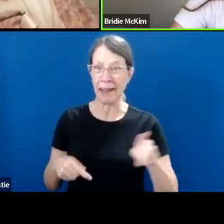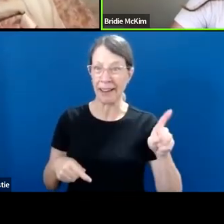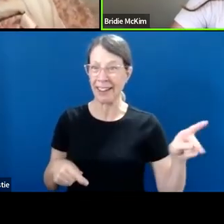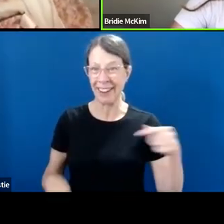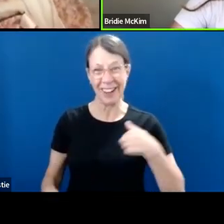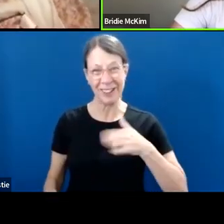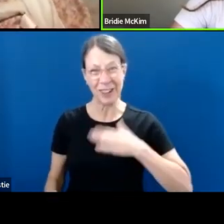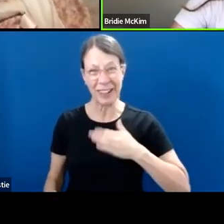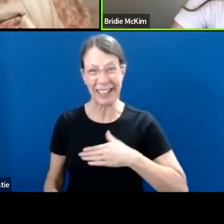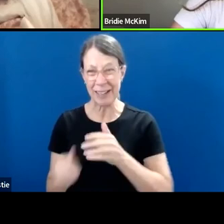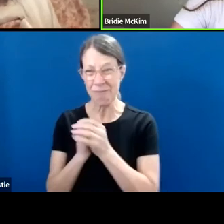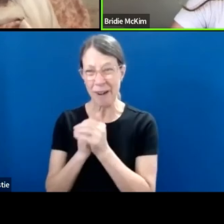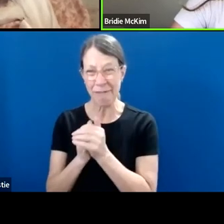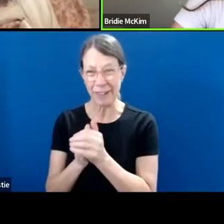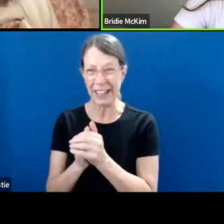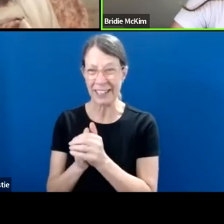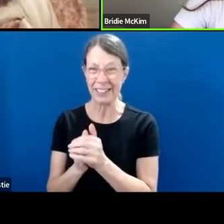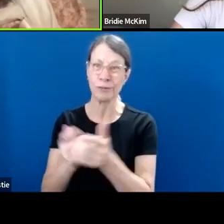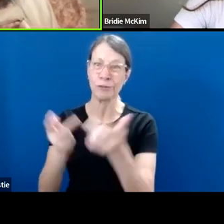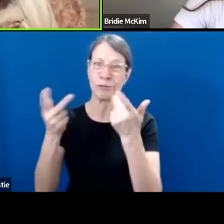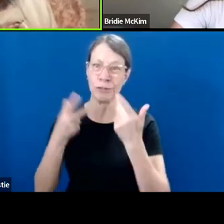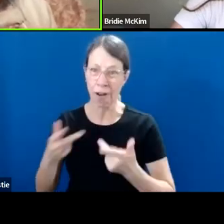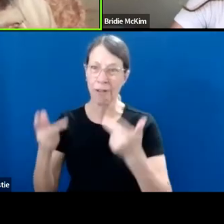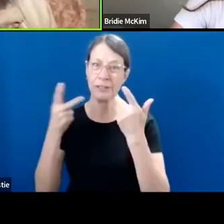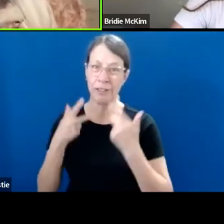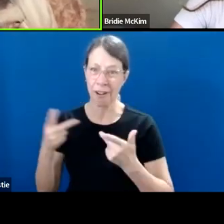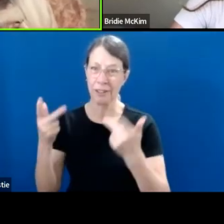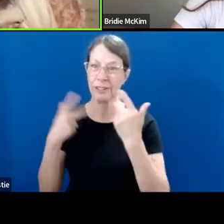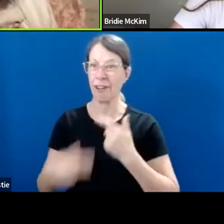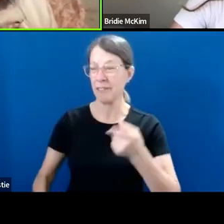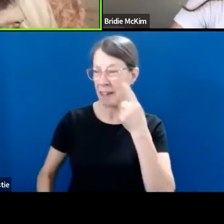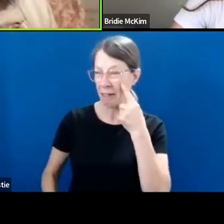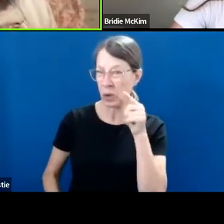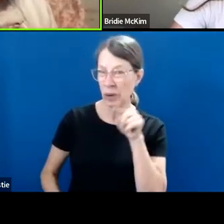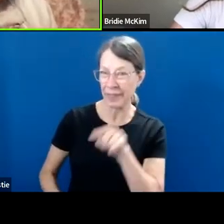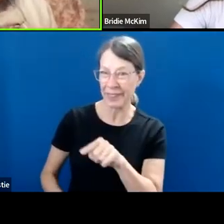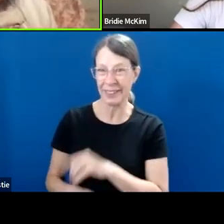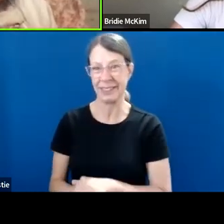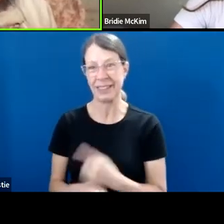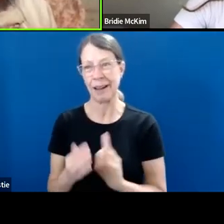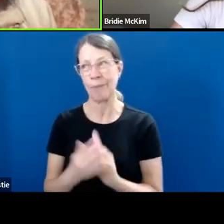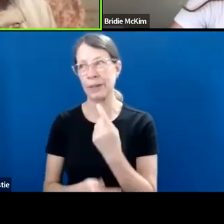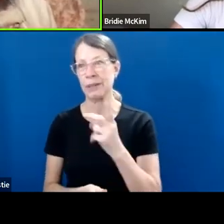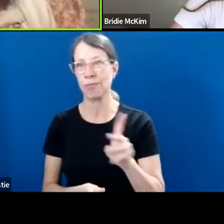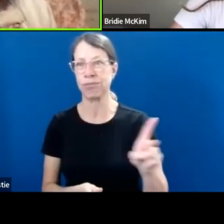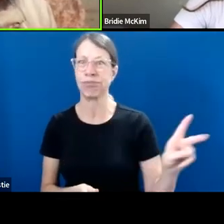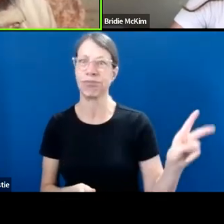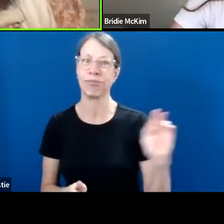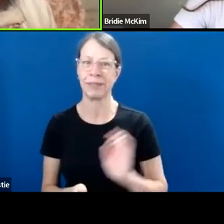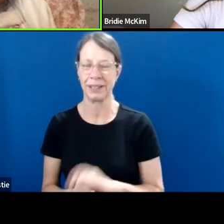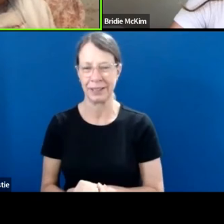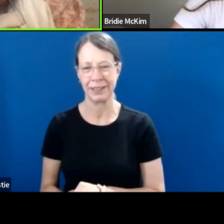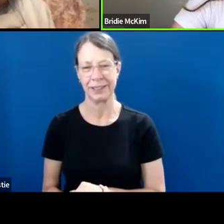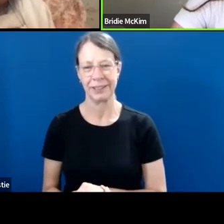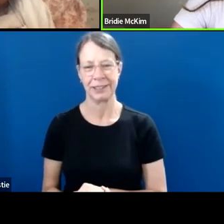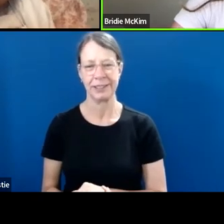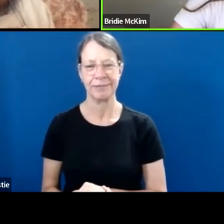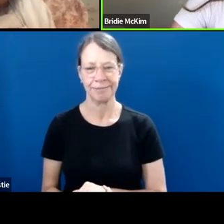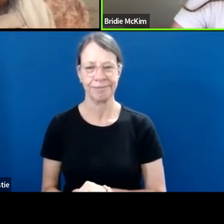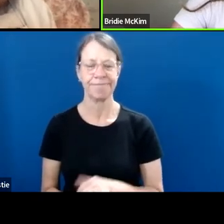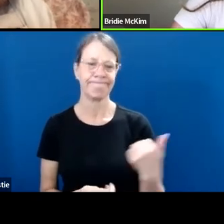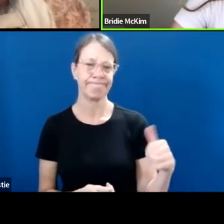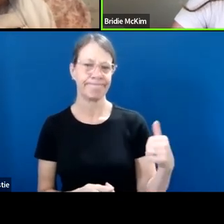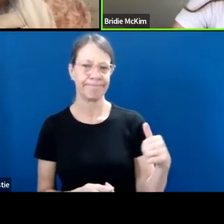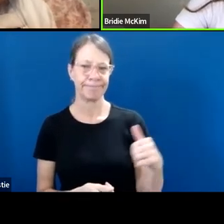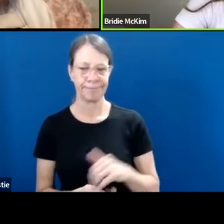Sure. So those are just some, I would say, common things to be aware of.